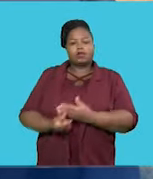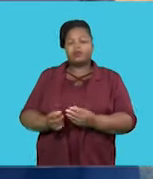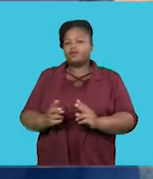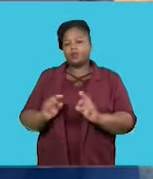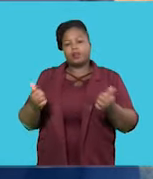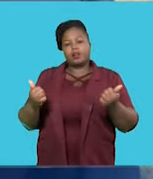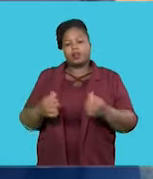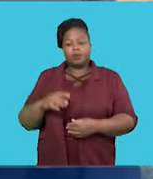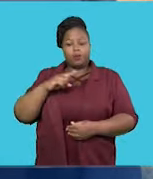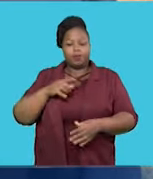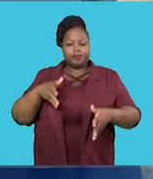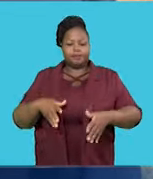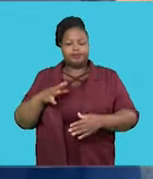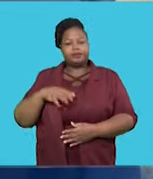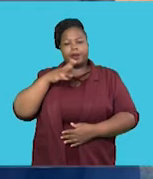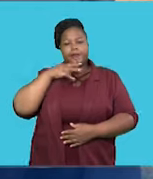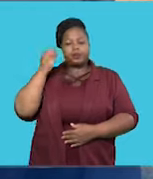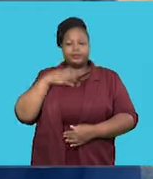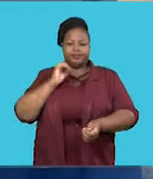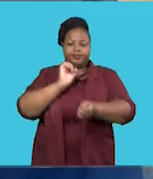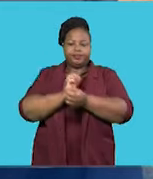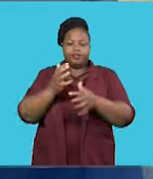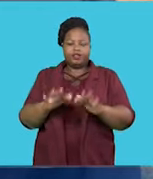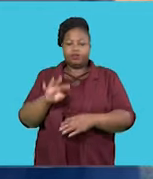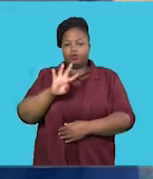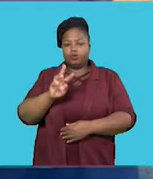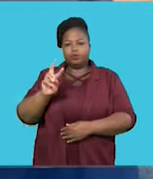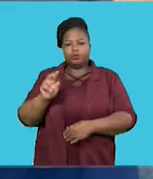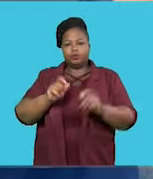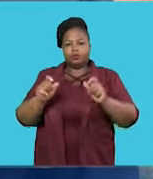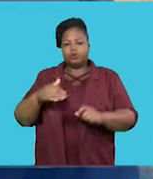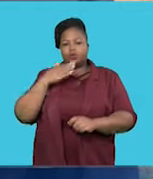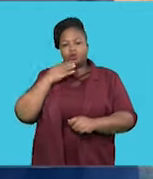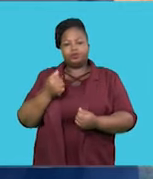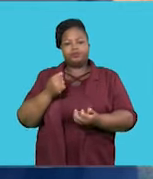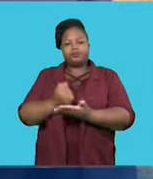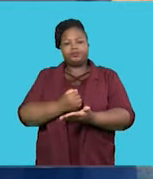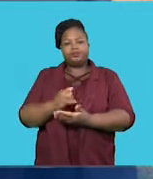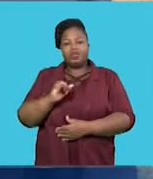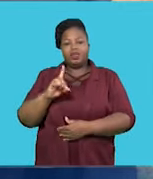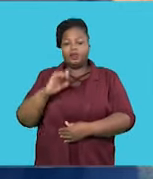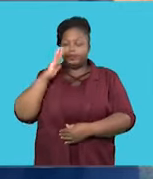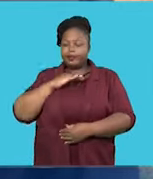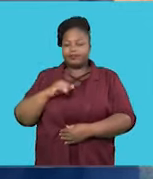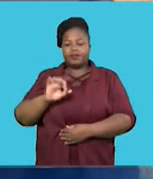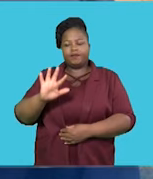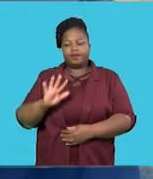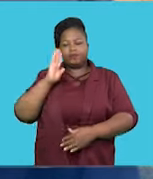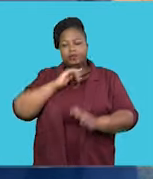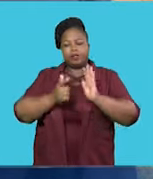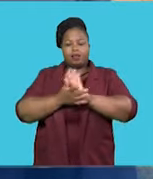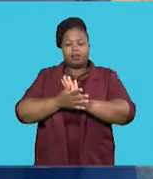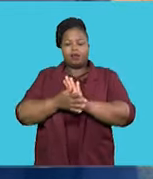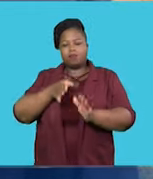lana in Meadowlands we've managed to get an arrest for the 42 undocumented persons, 5 illegal shebeens